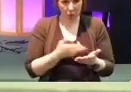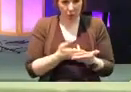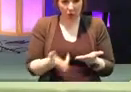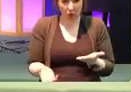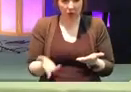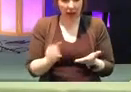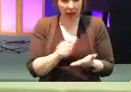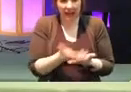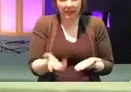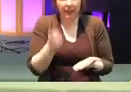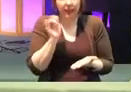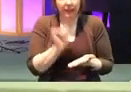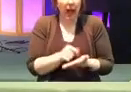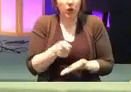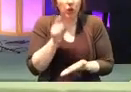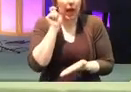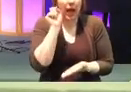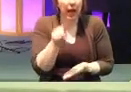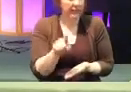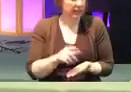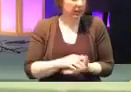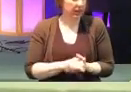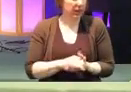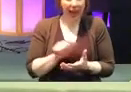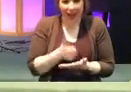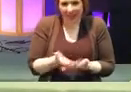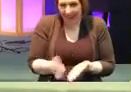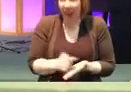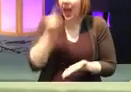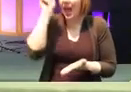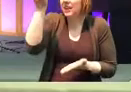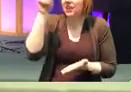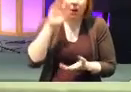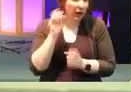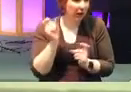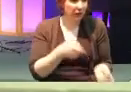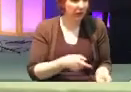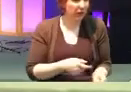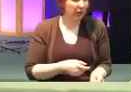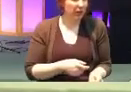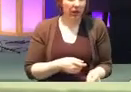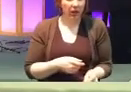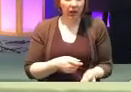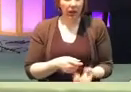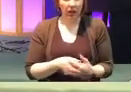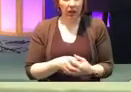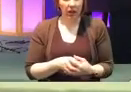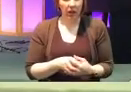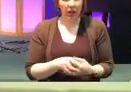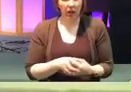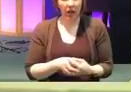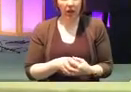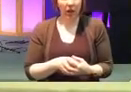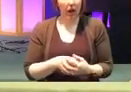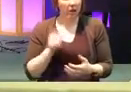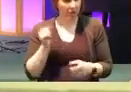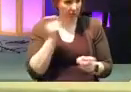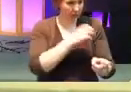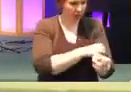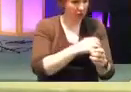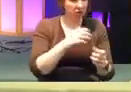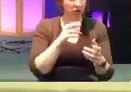resources. He said, anything that you ask, I'll grant you. I've given you power by the Holy Spirit to pray